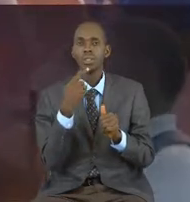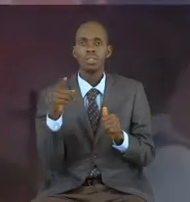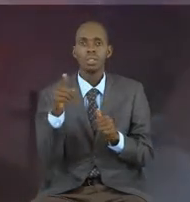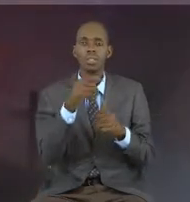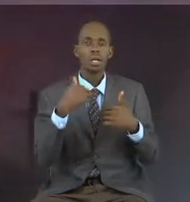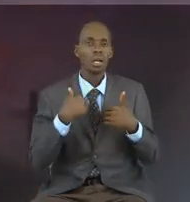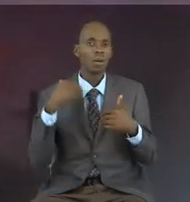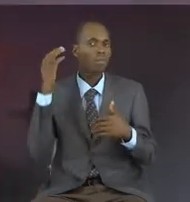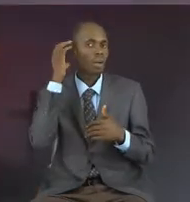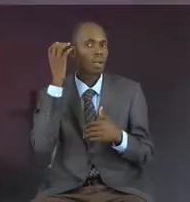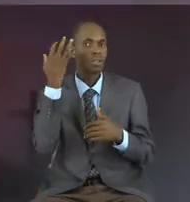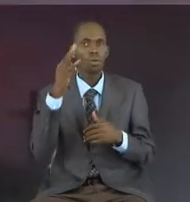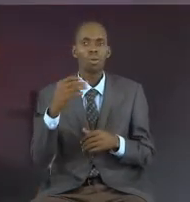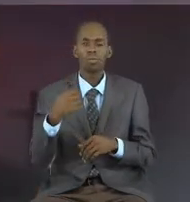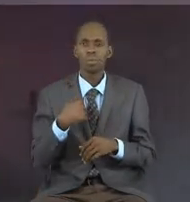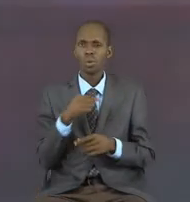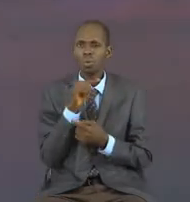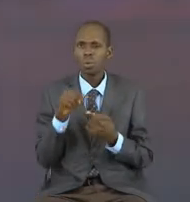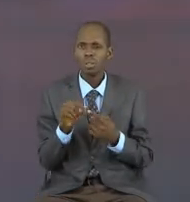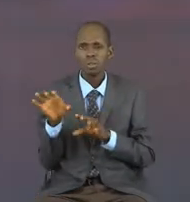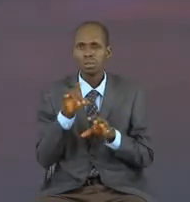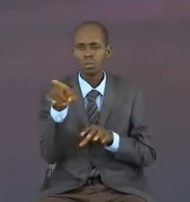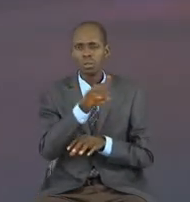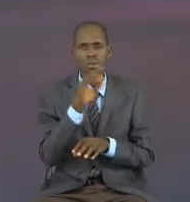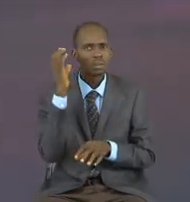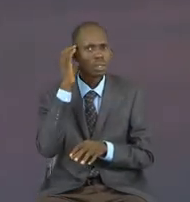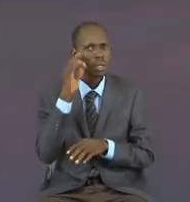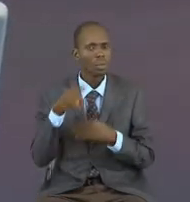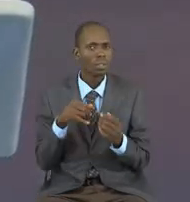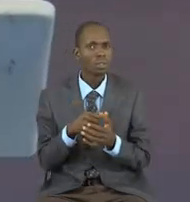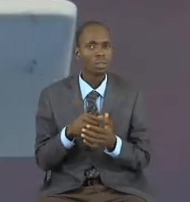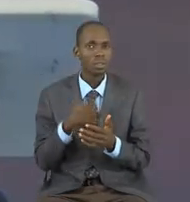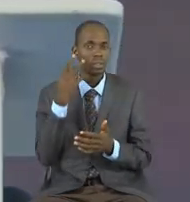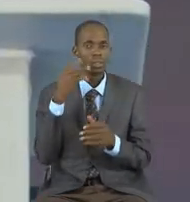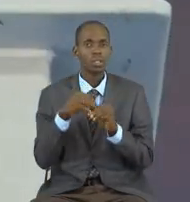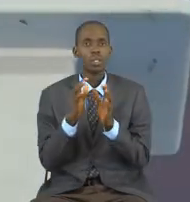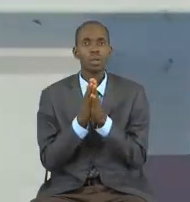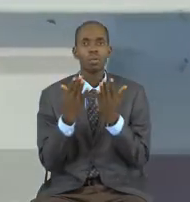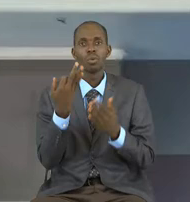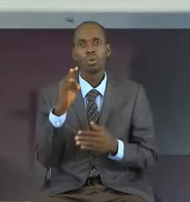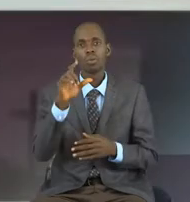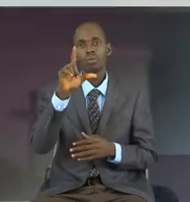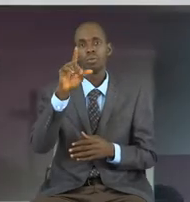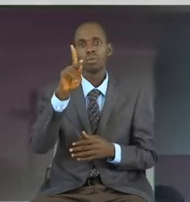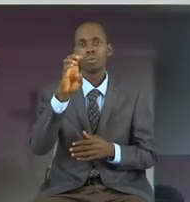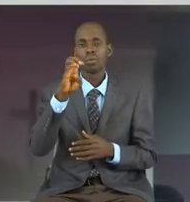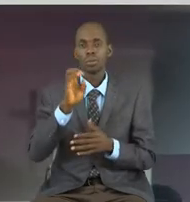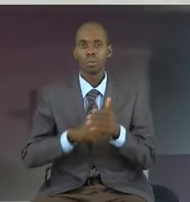me. When did he hear that? Look at Luke chapter 24 and